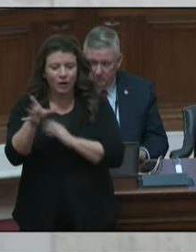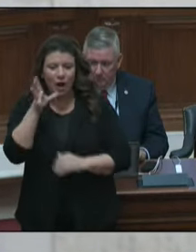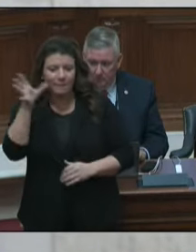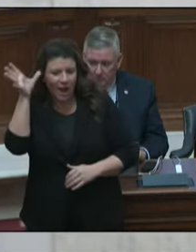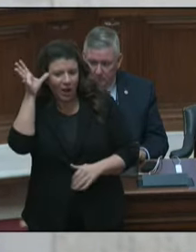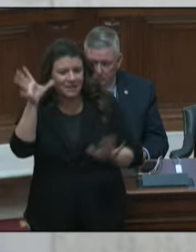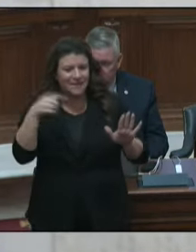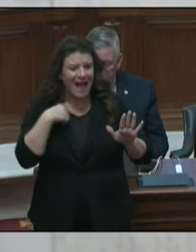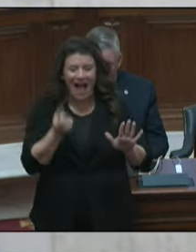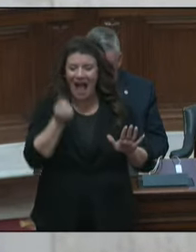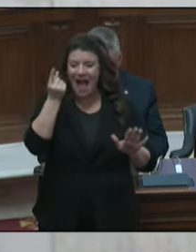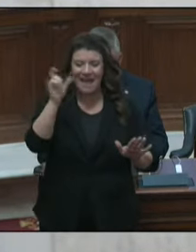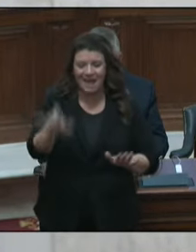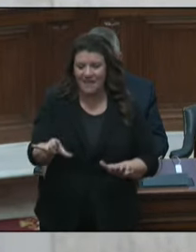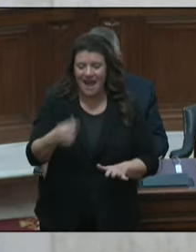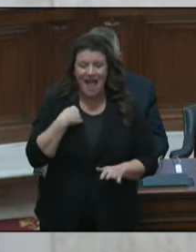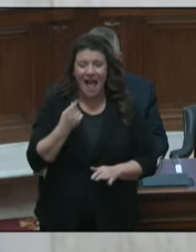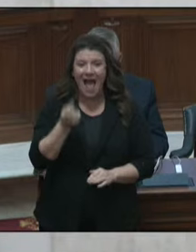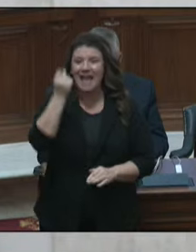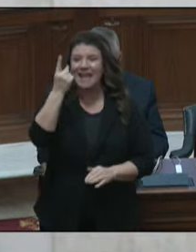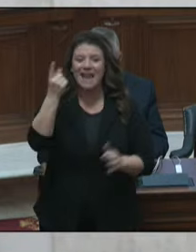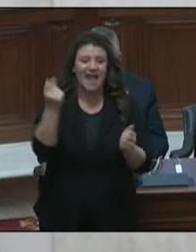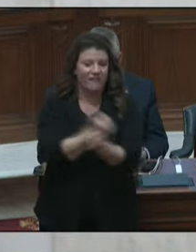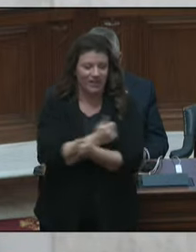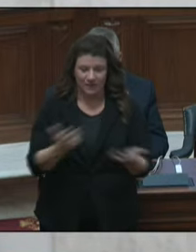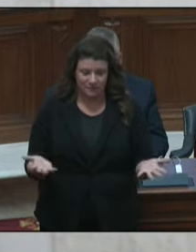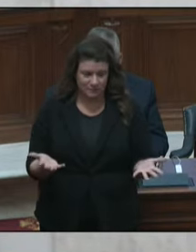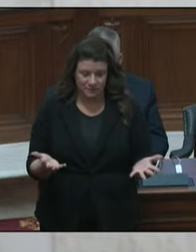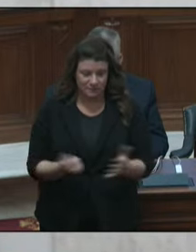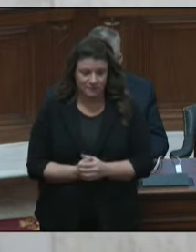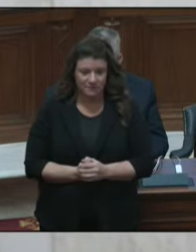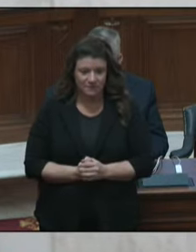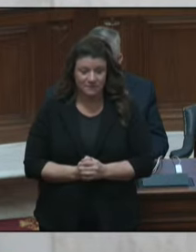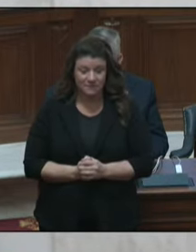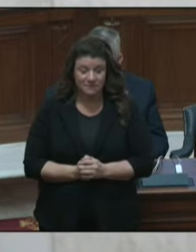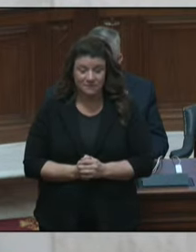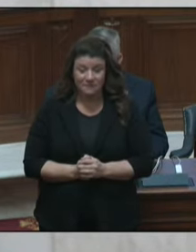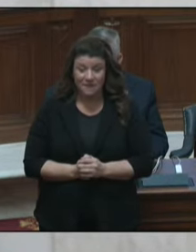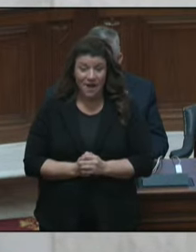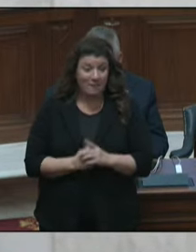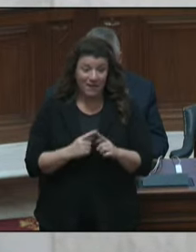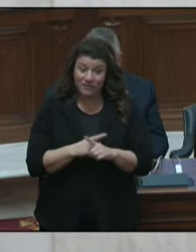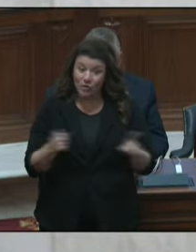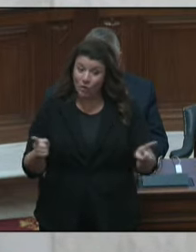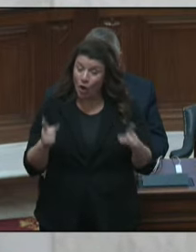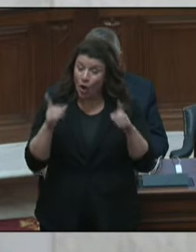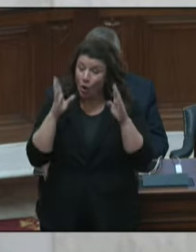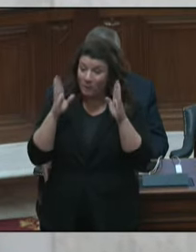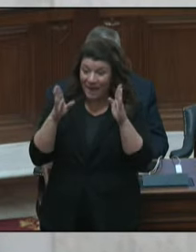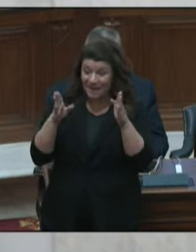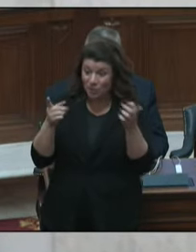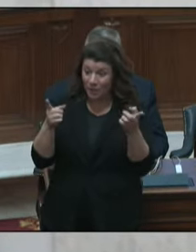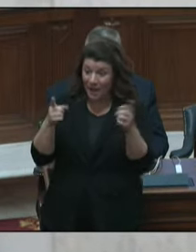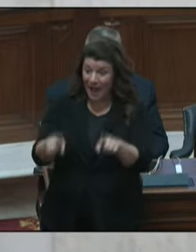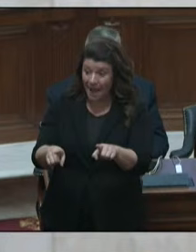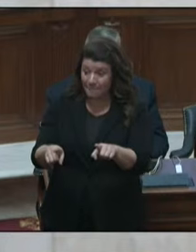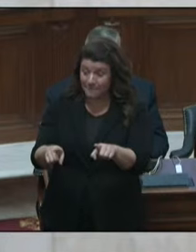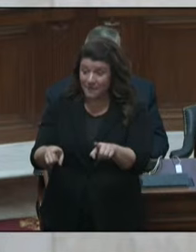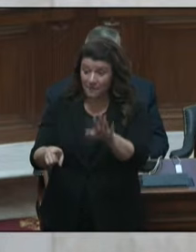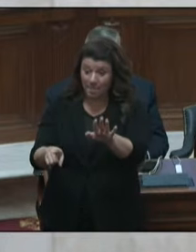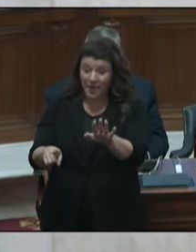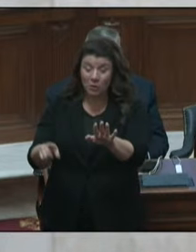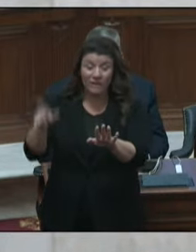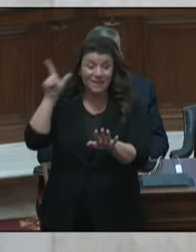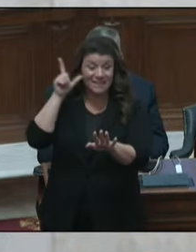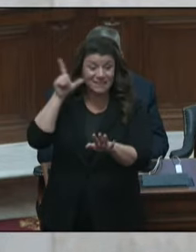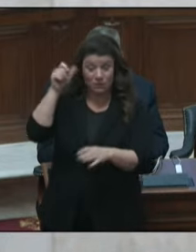I get all that. I get every bit of it. But if you won't watch out what's going to happen, and you got to listen to